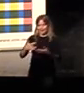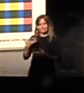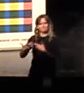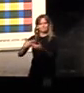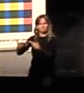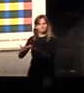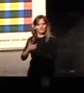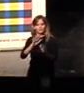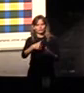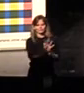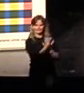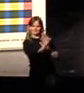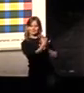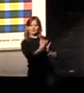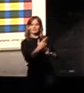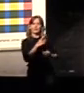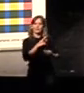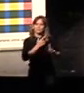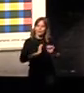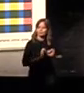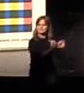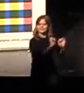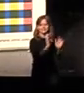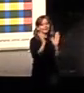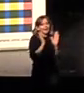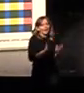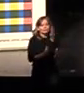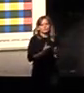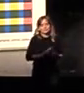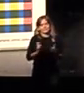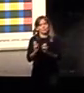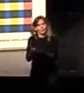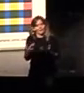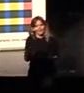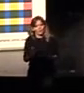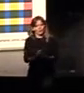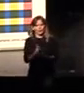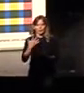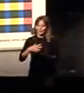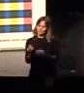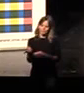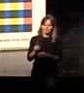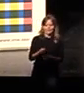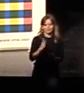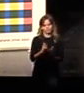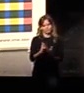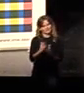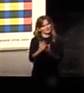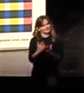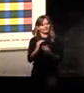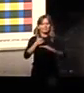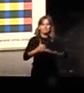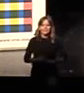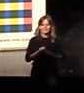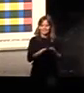and that is why pistons testotheek different forms wie f dory en steeds basic démocratique principles